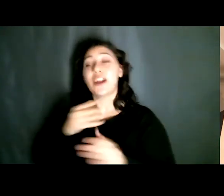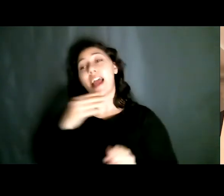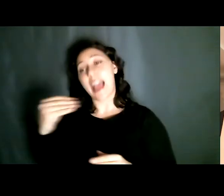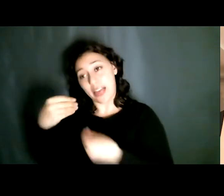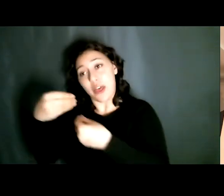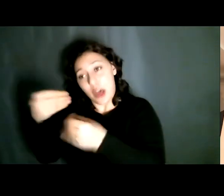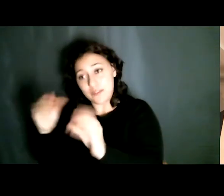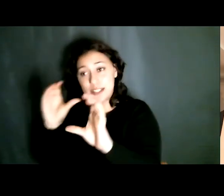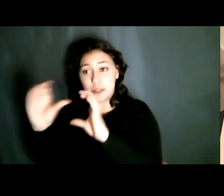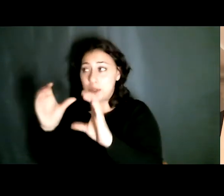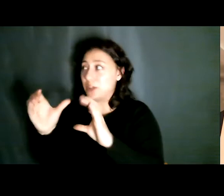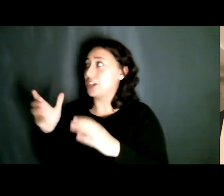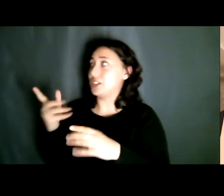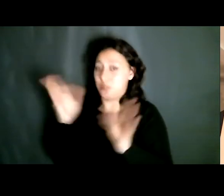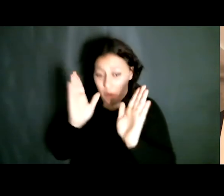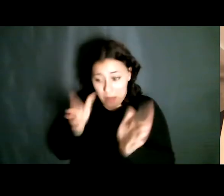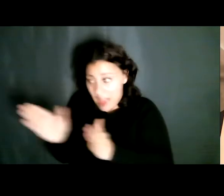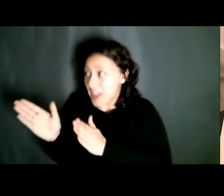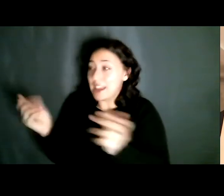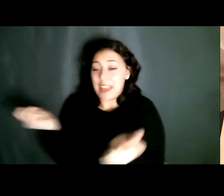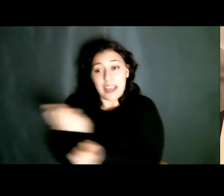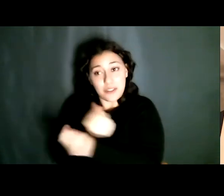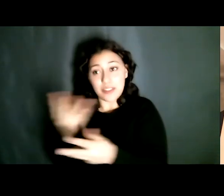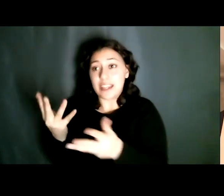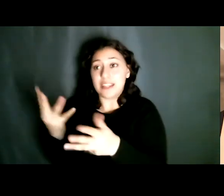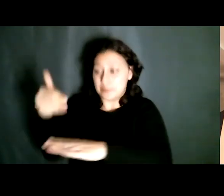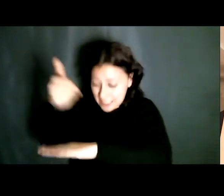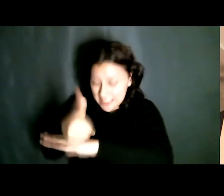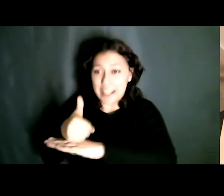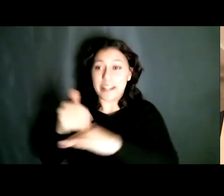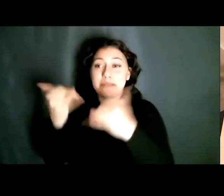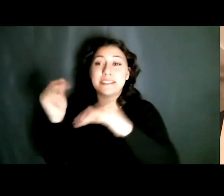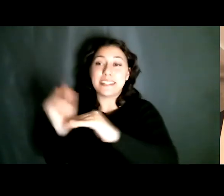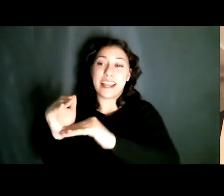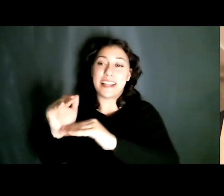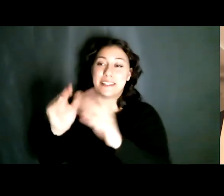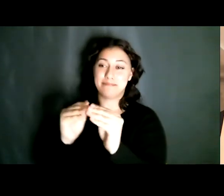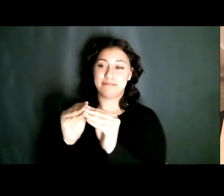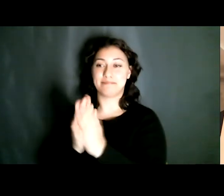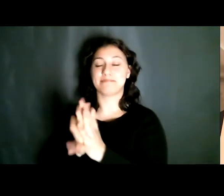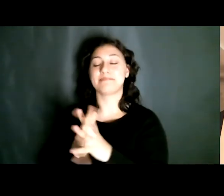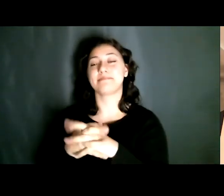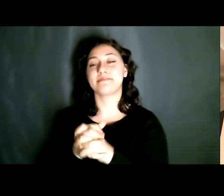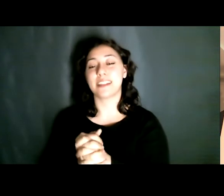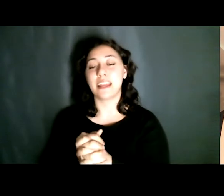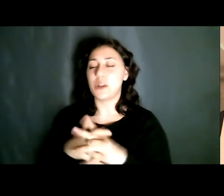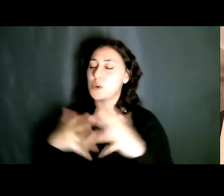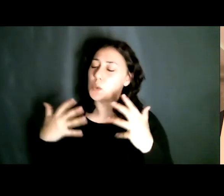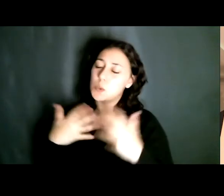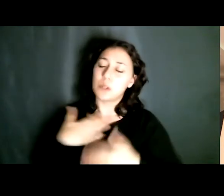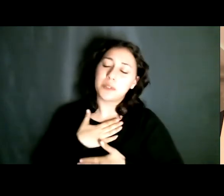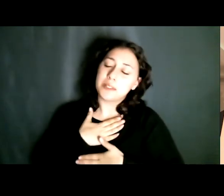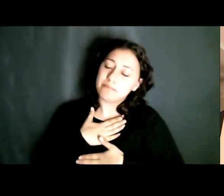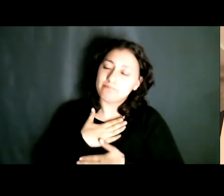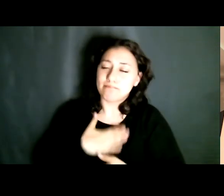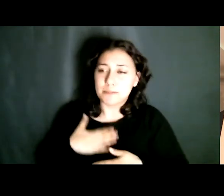all together. It's really wonderful. It's a genuine pleasure to be here this evening, to be part of